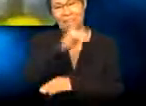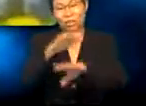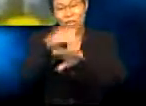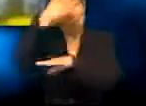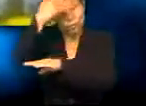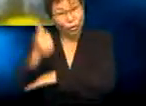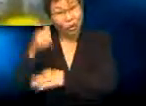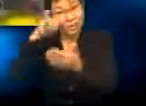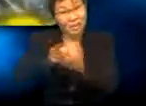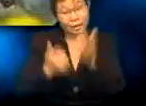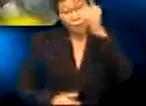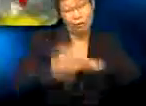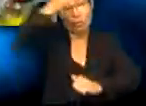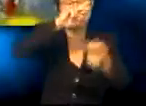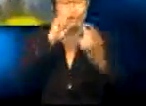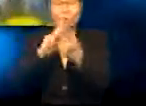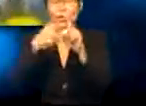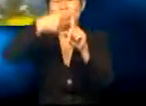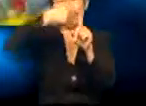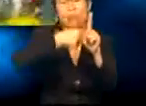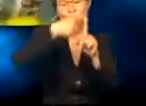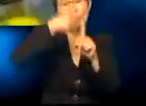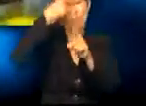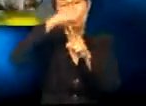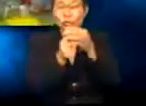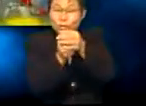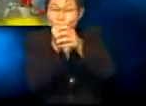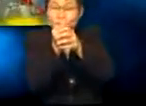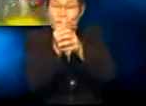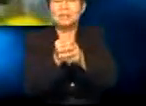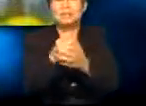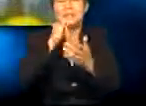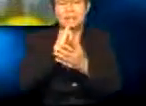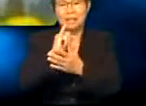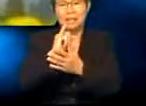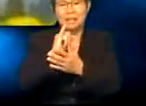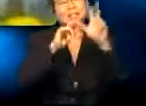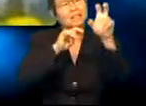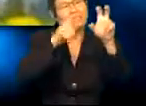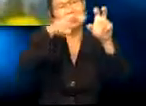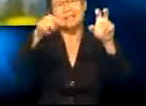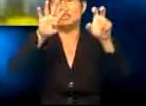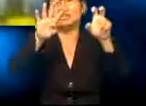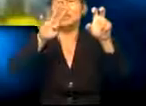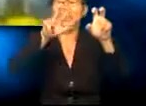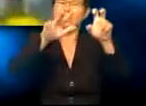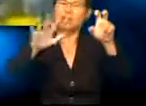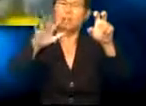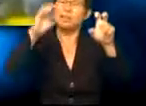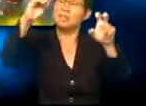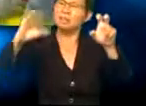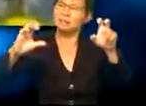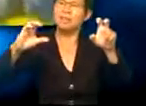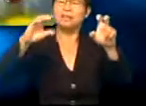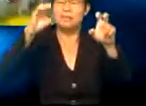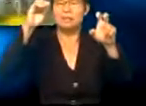And don't forget that the most suitable temperature for germination is between 30 and 35